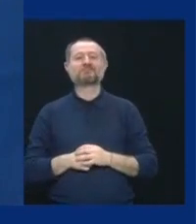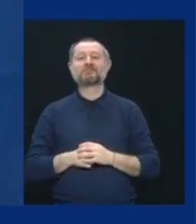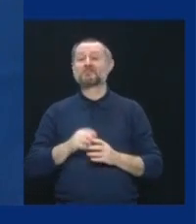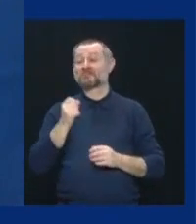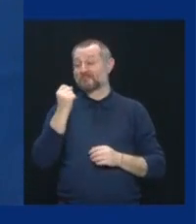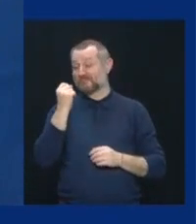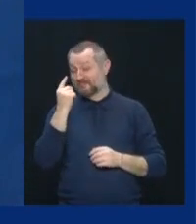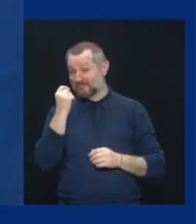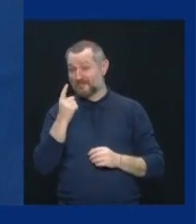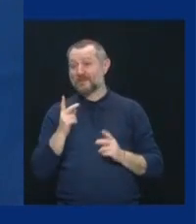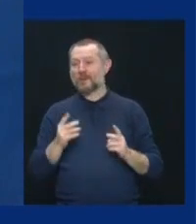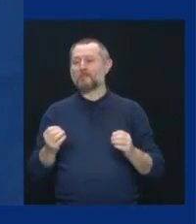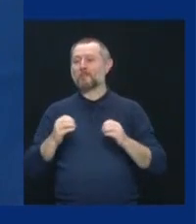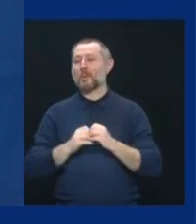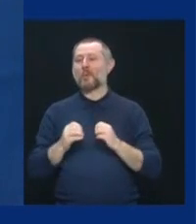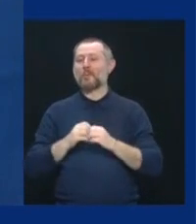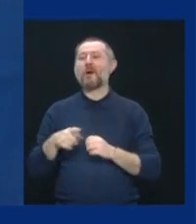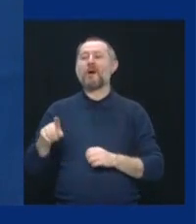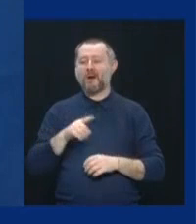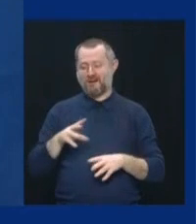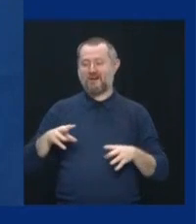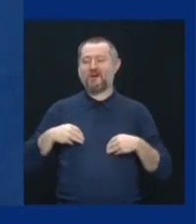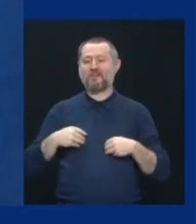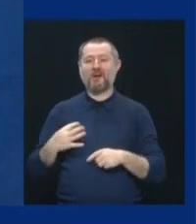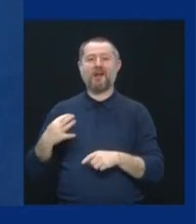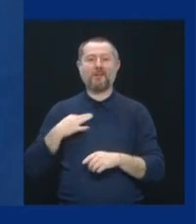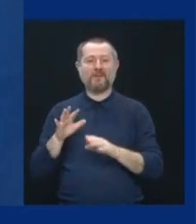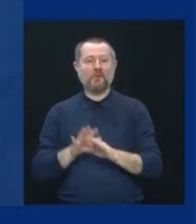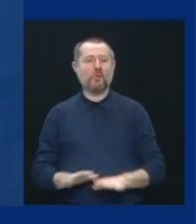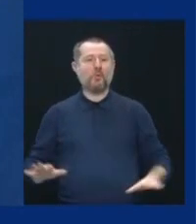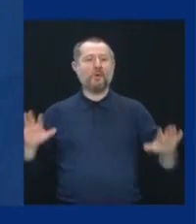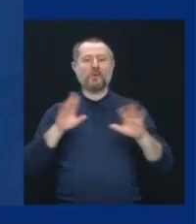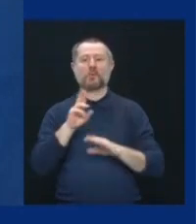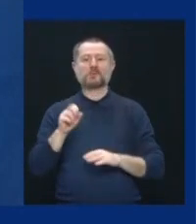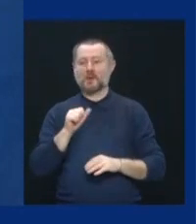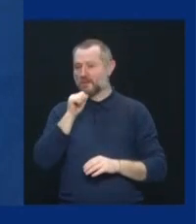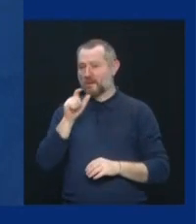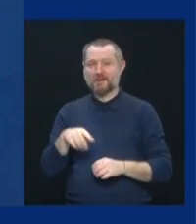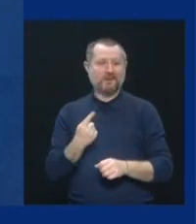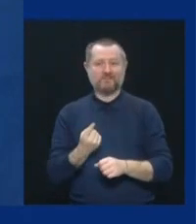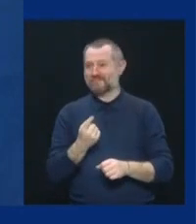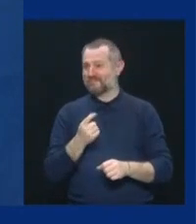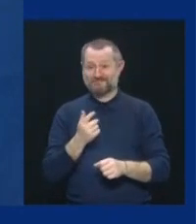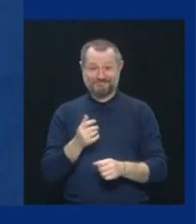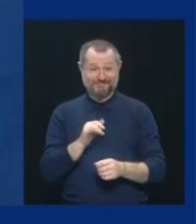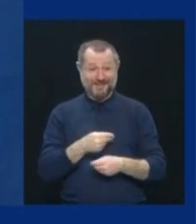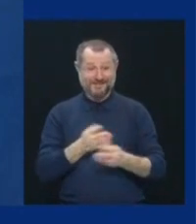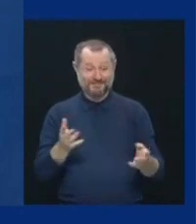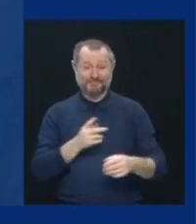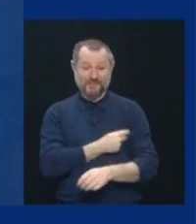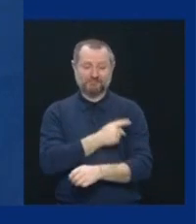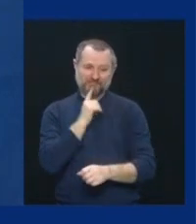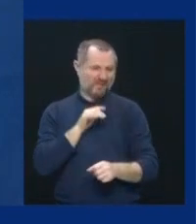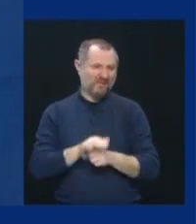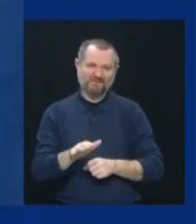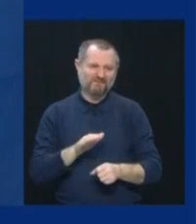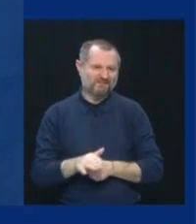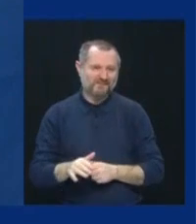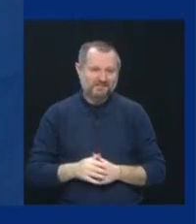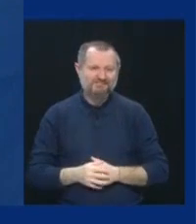people eligible nationwide than there are now doses available. Federal